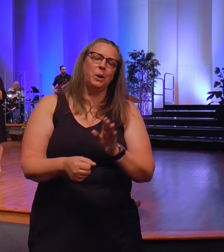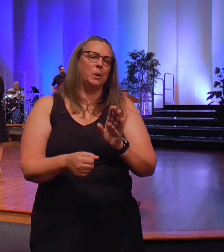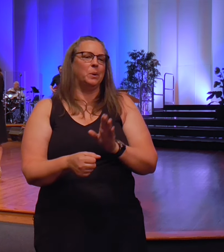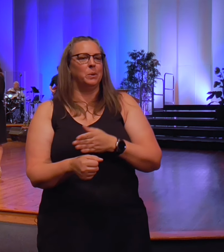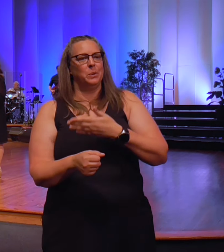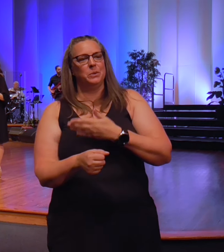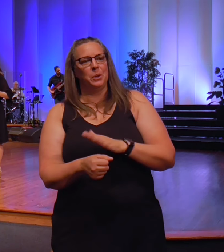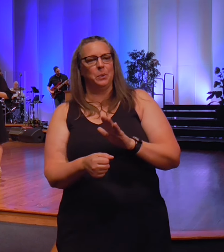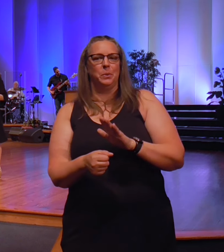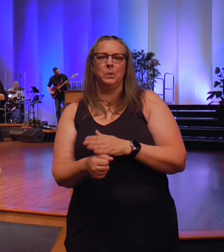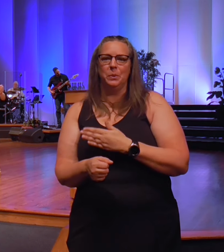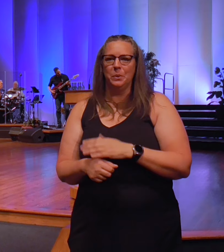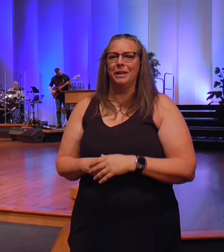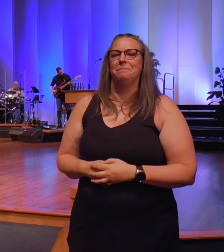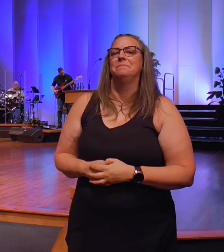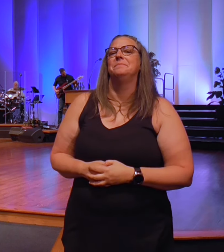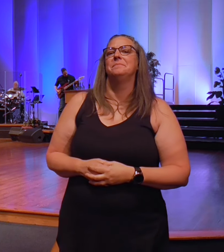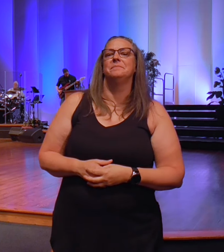Do-do-do-do-do-do,